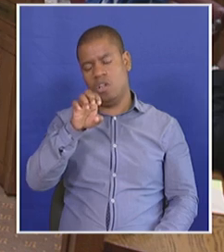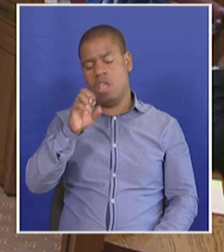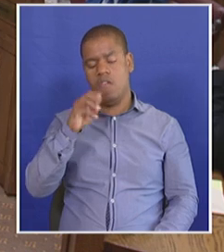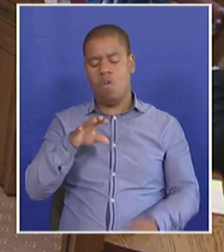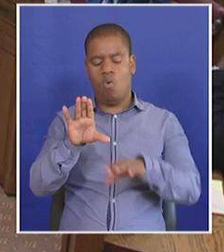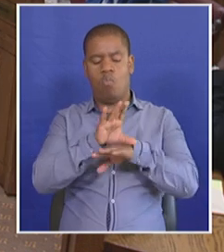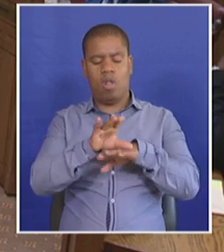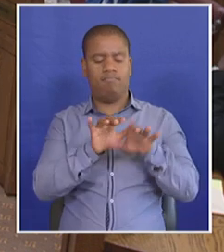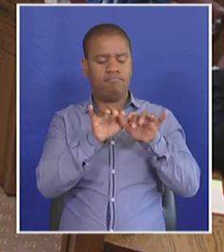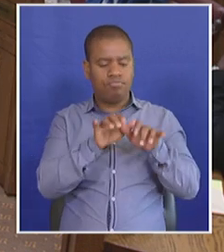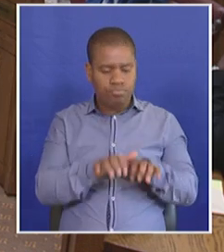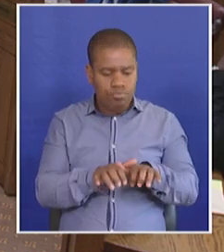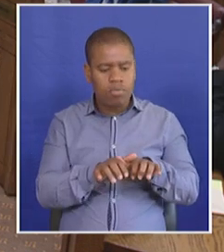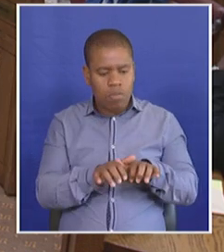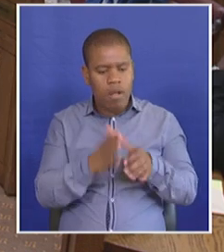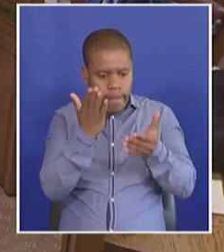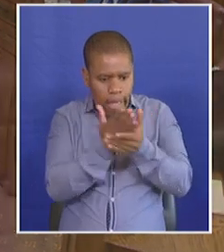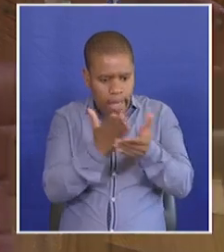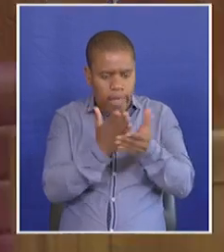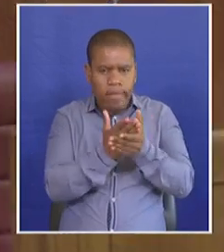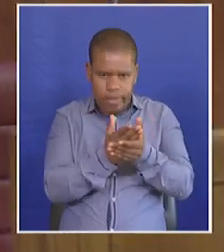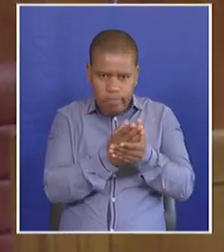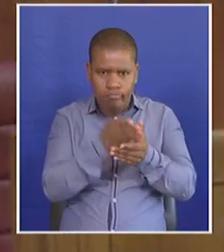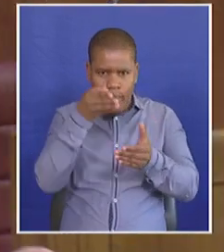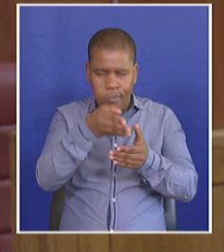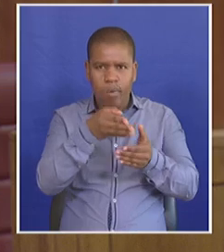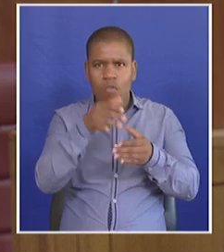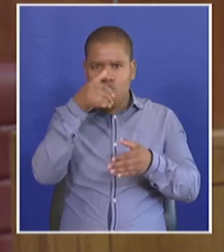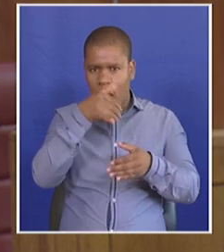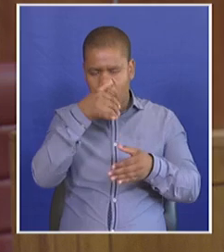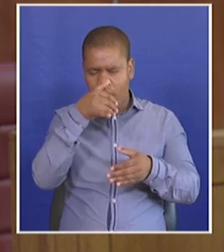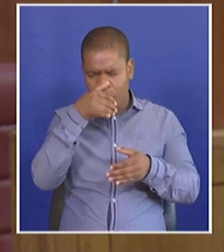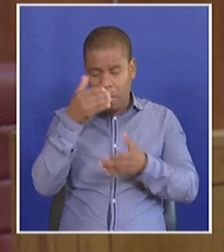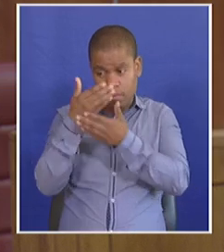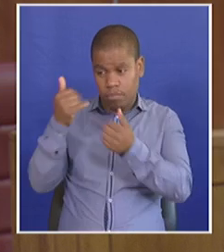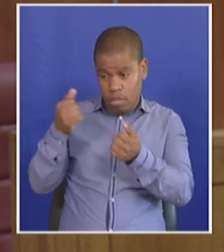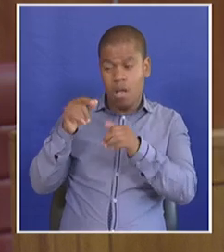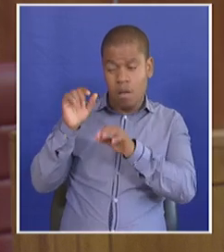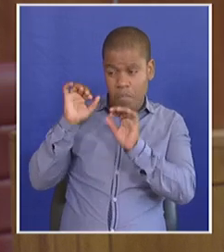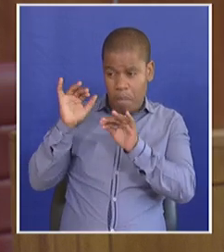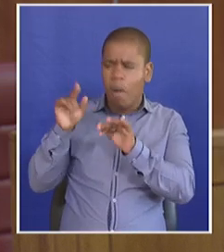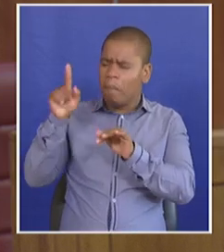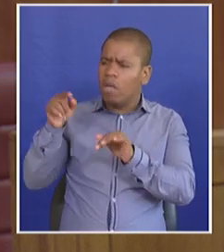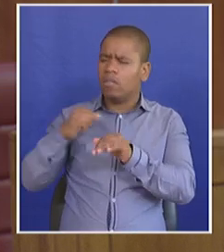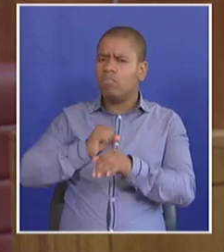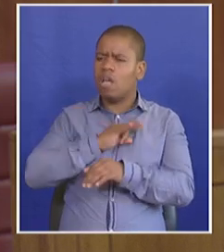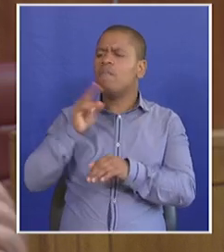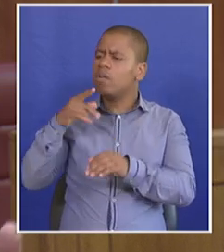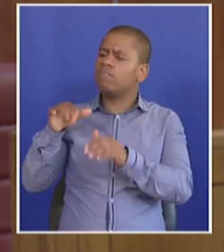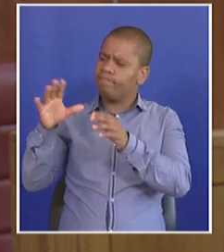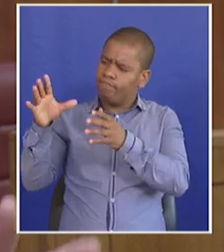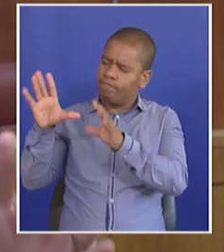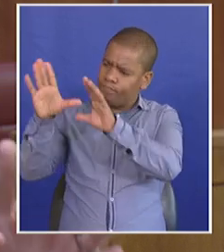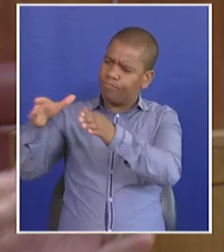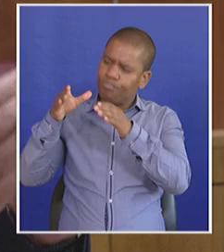know, I know the system needs people to be trained on, definitely. My question is, when we get on